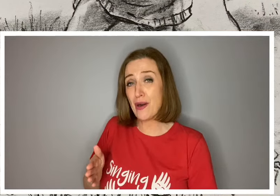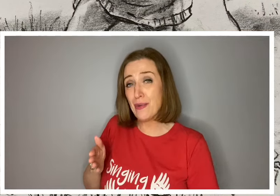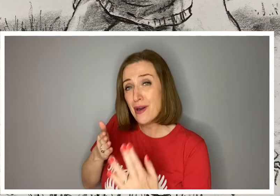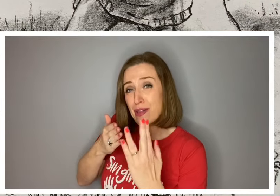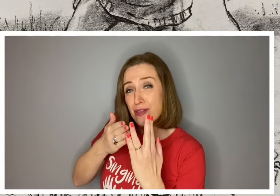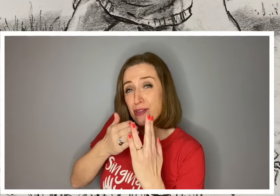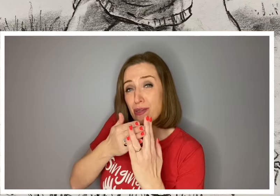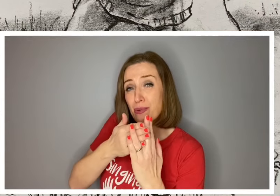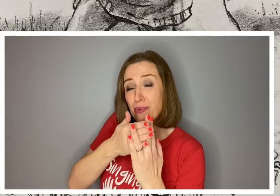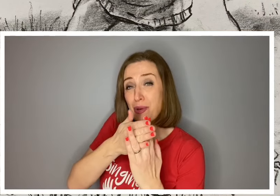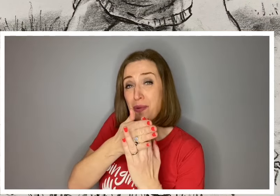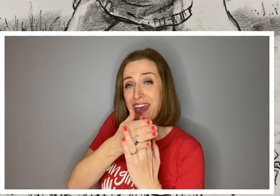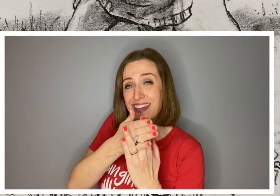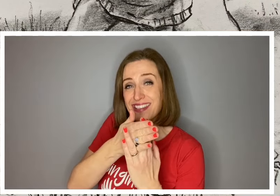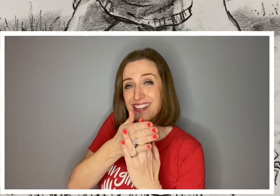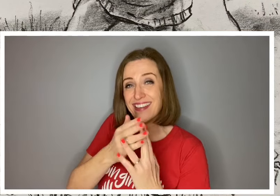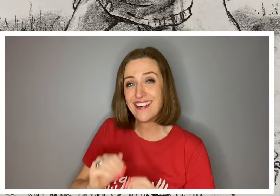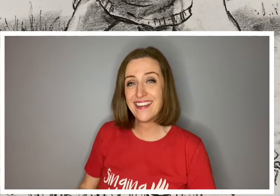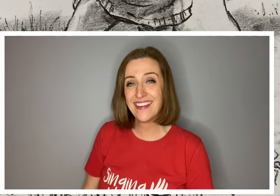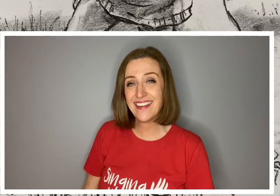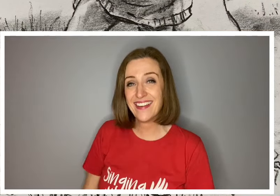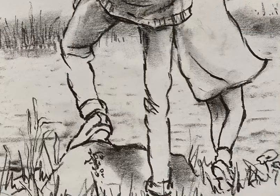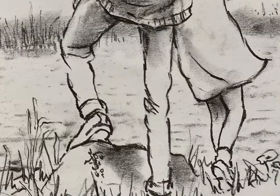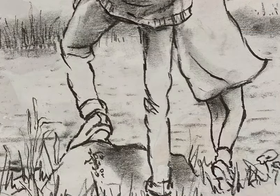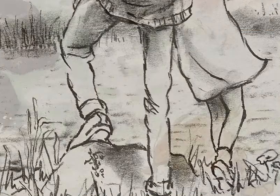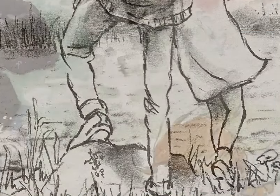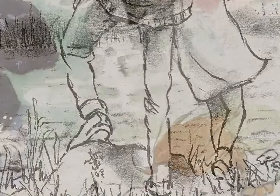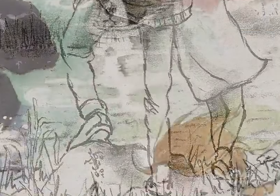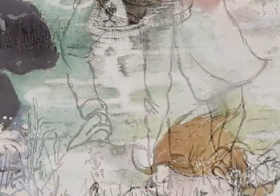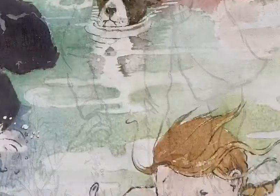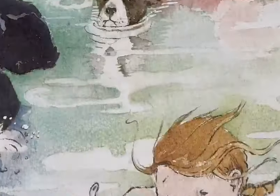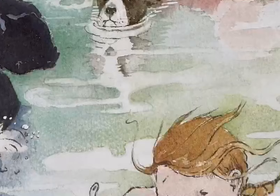go through it.